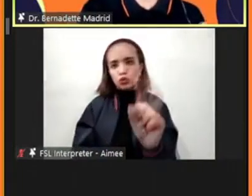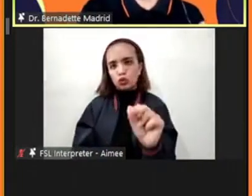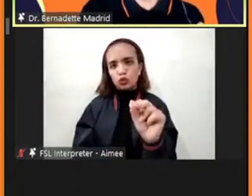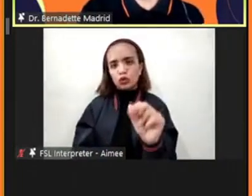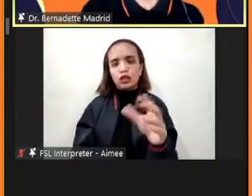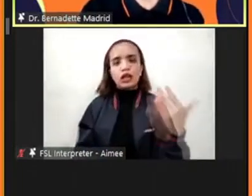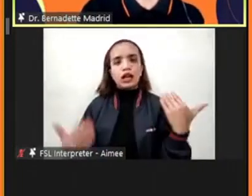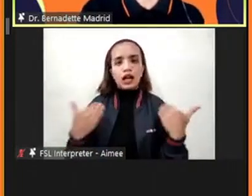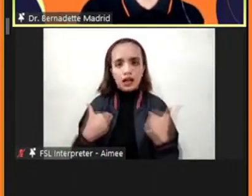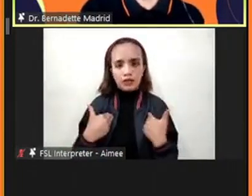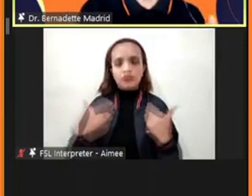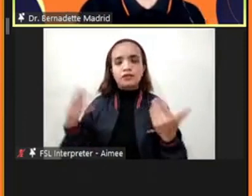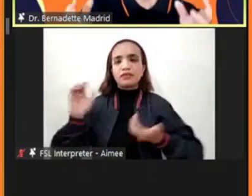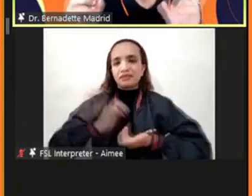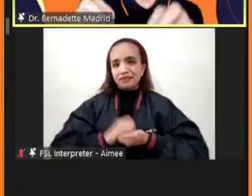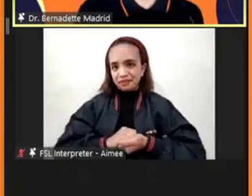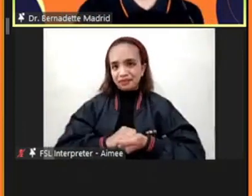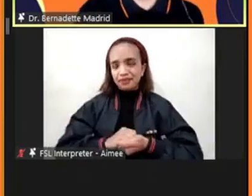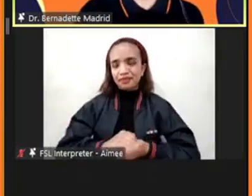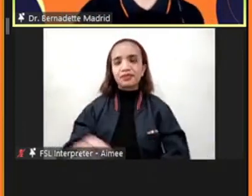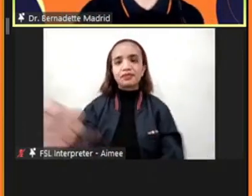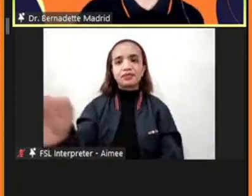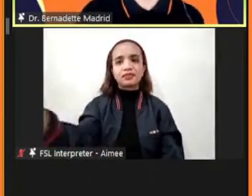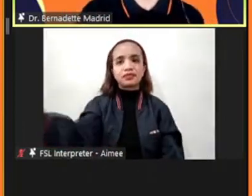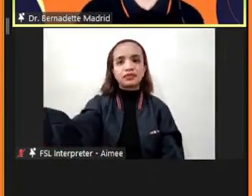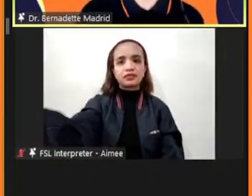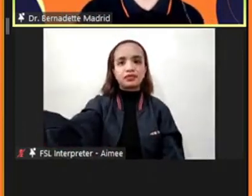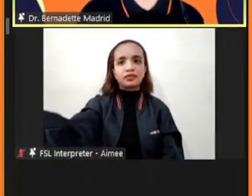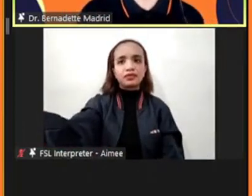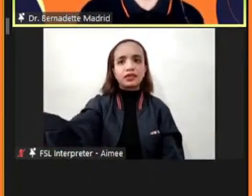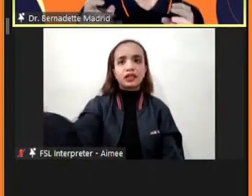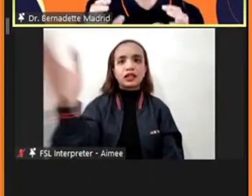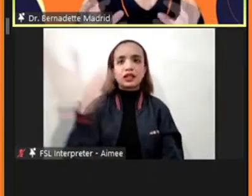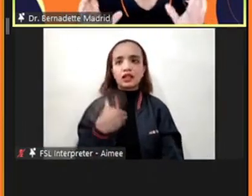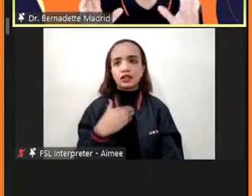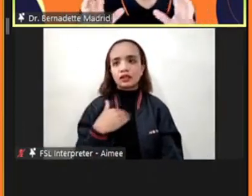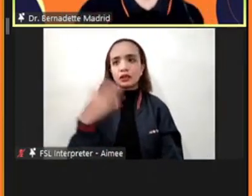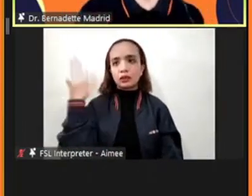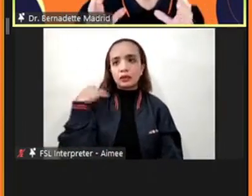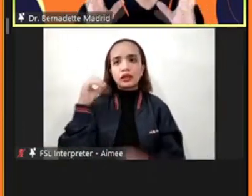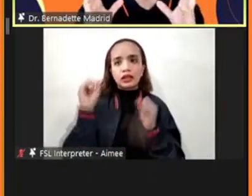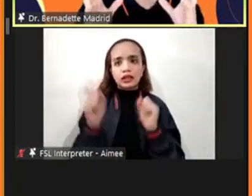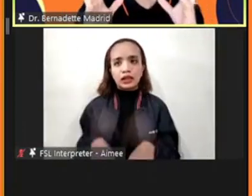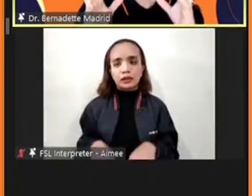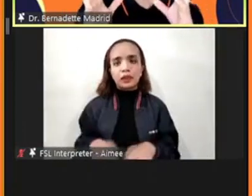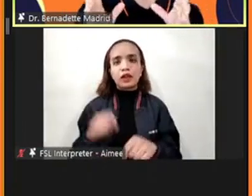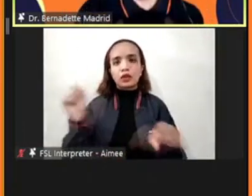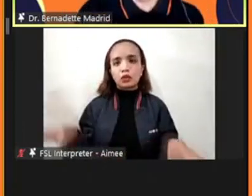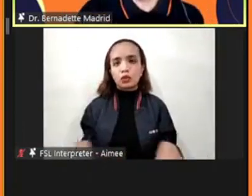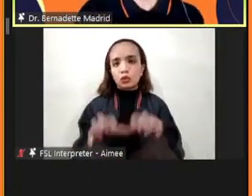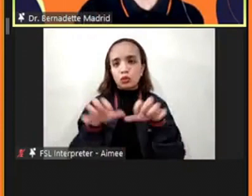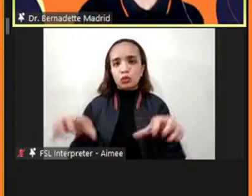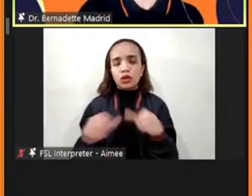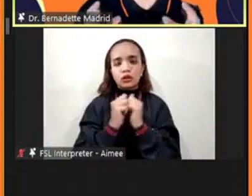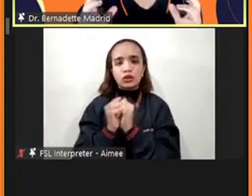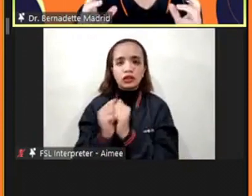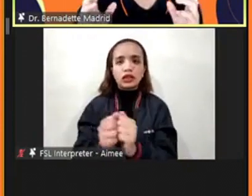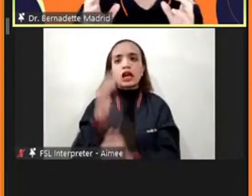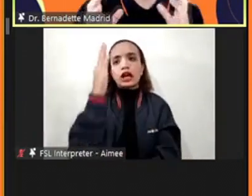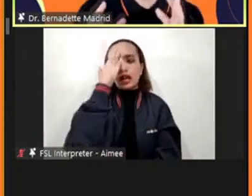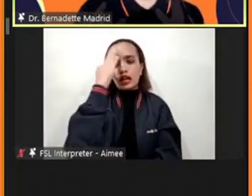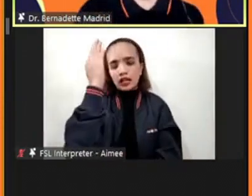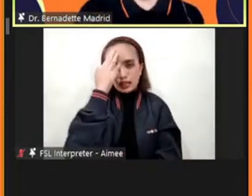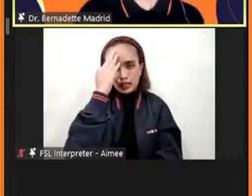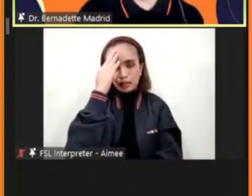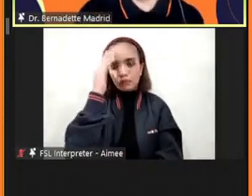yan, partner eh. So both of you put something in the pot and you've been working together and you know how each other